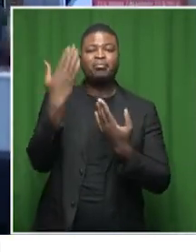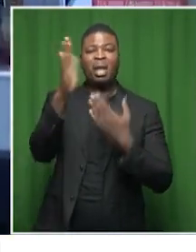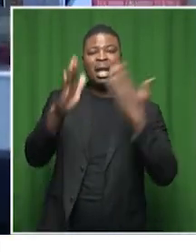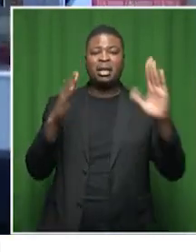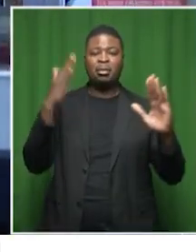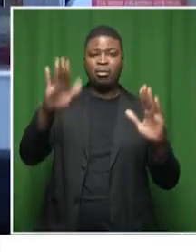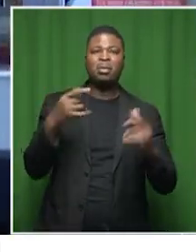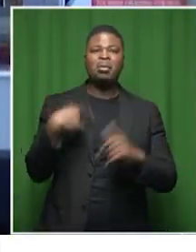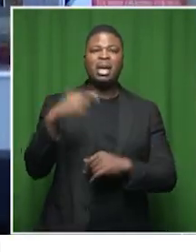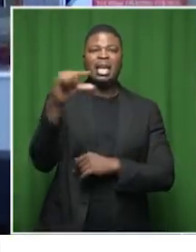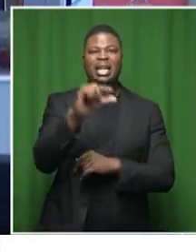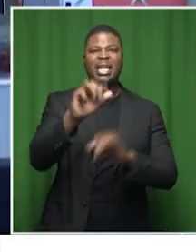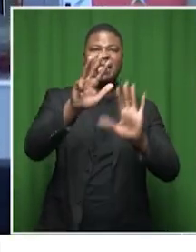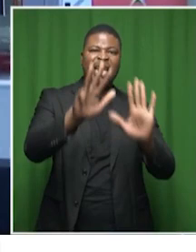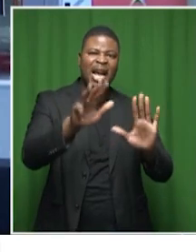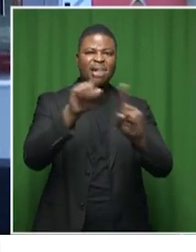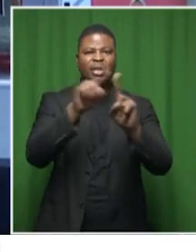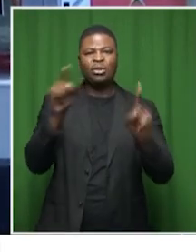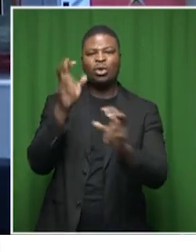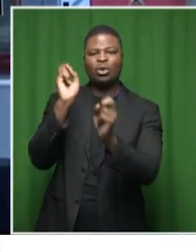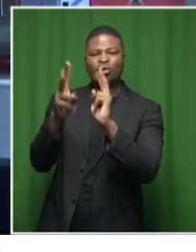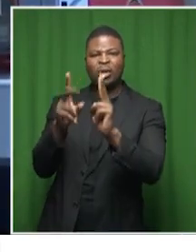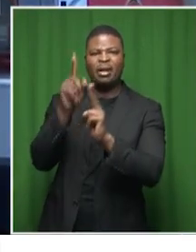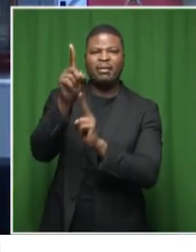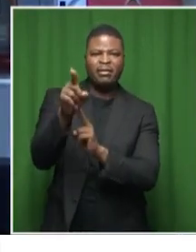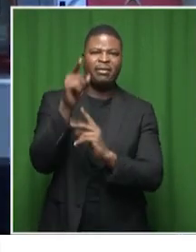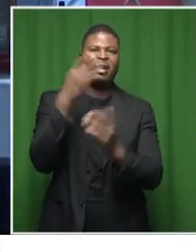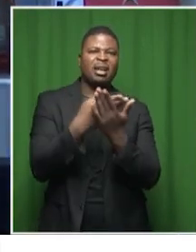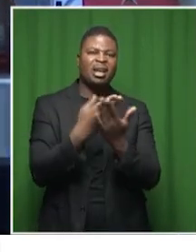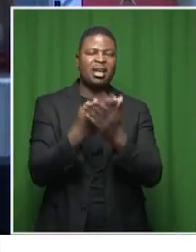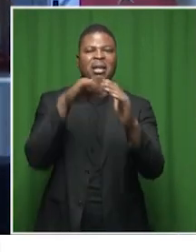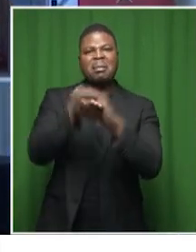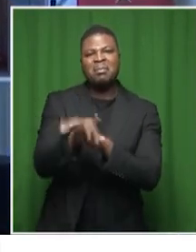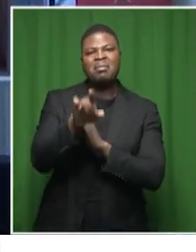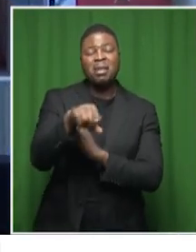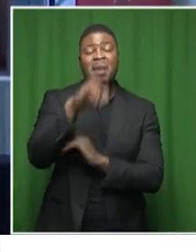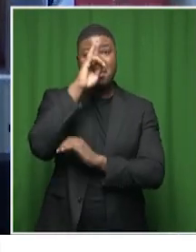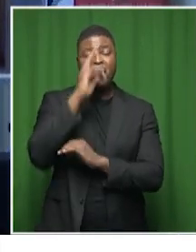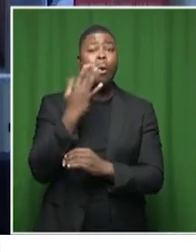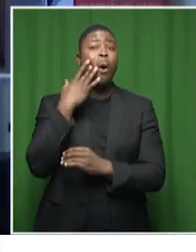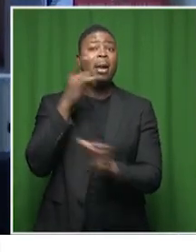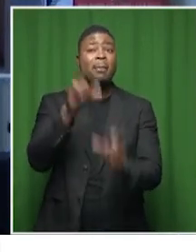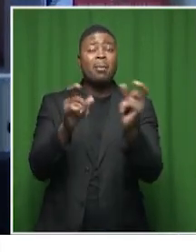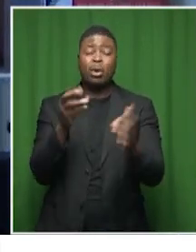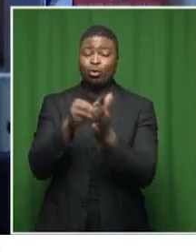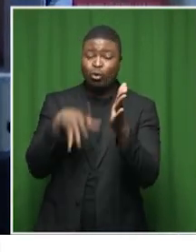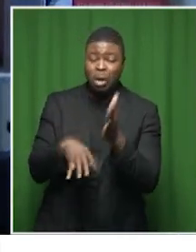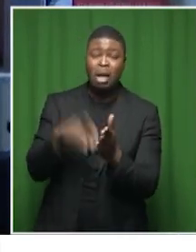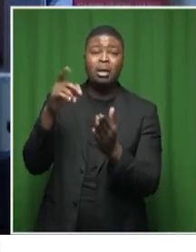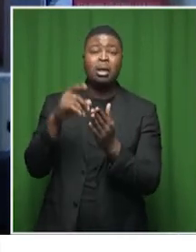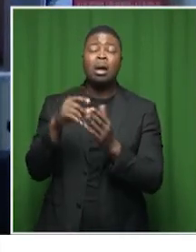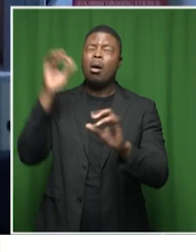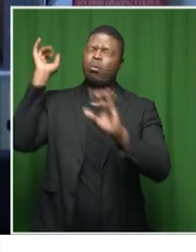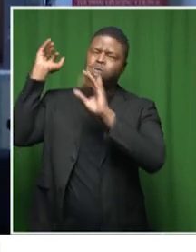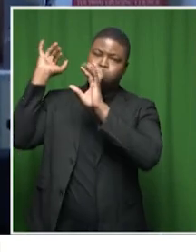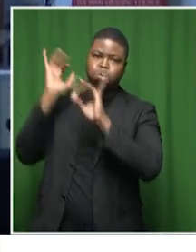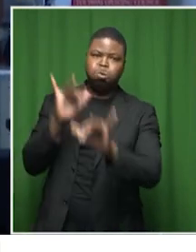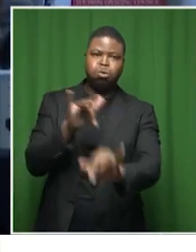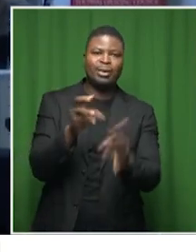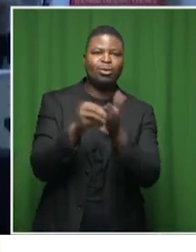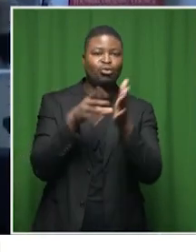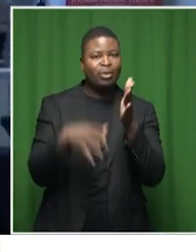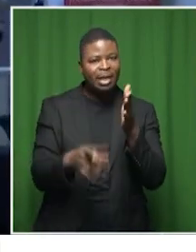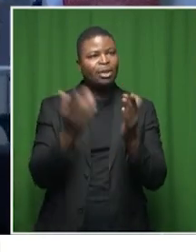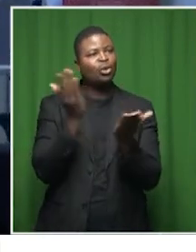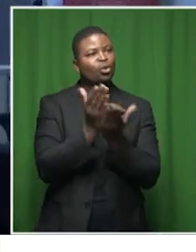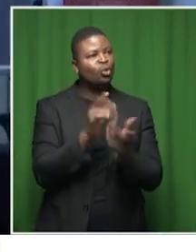come through, and I've been warned that when the crowds come, it gets hectic. So they all come in here. There's a lot of